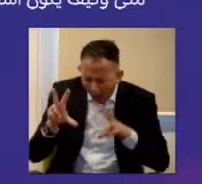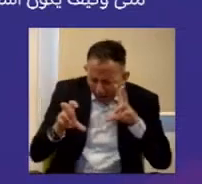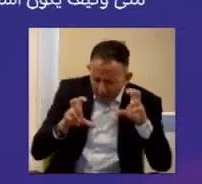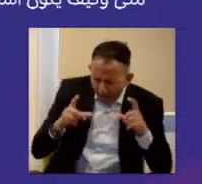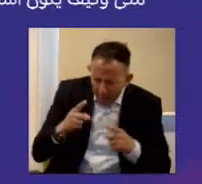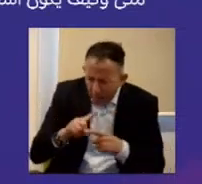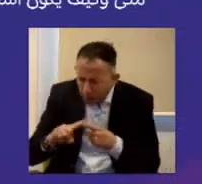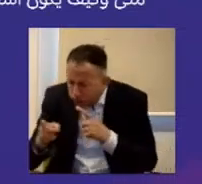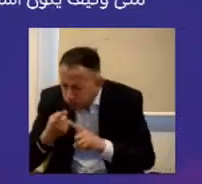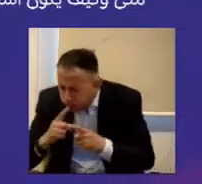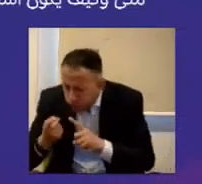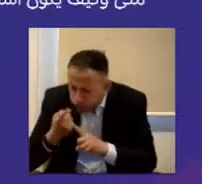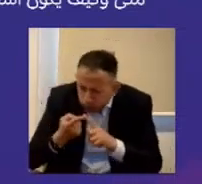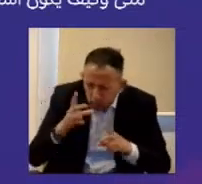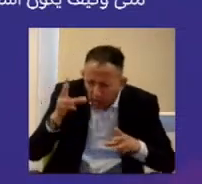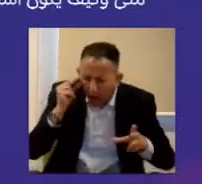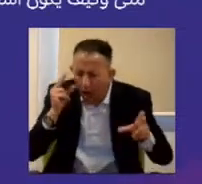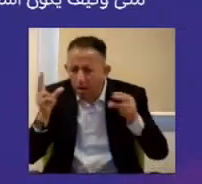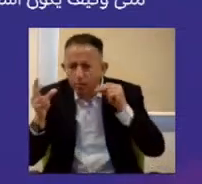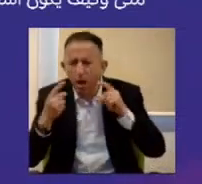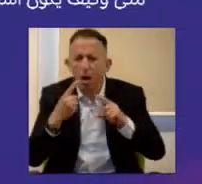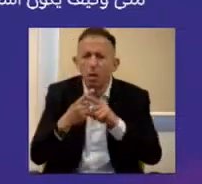knowledge, methods, and models.